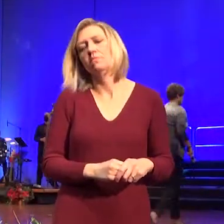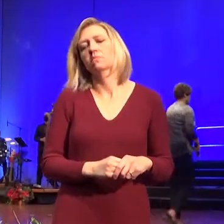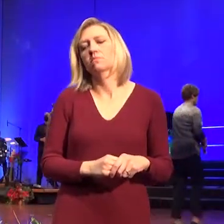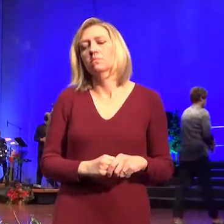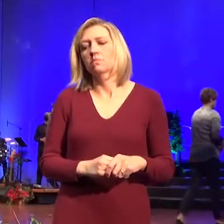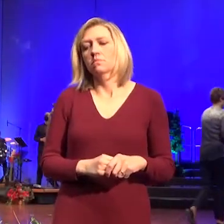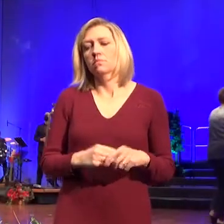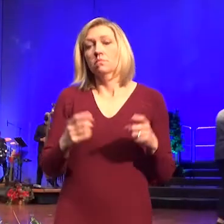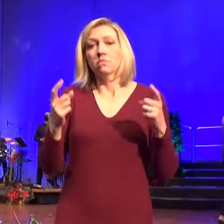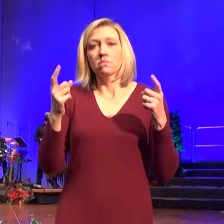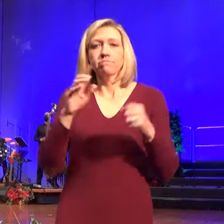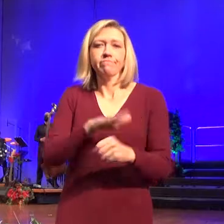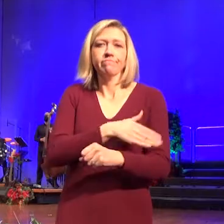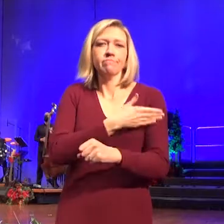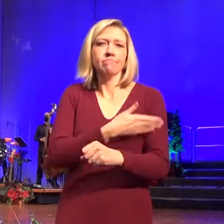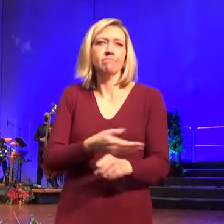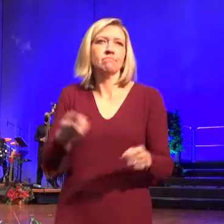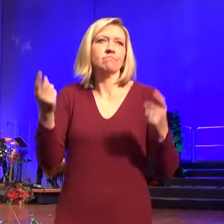When I